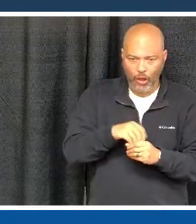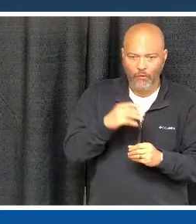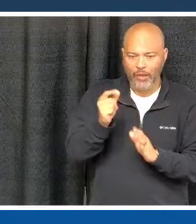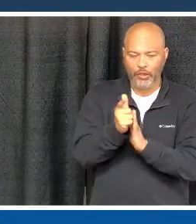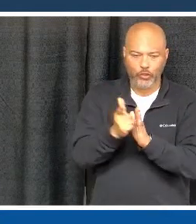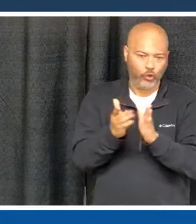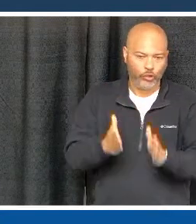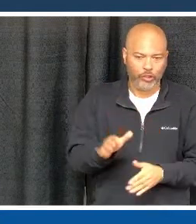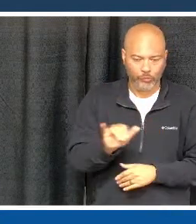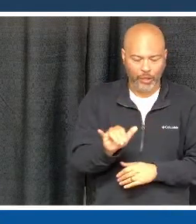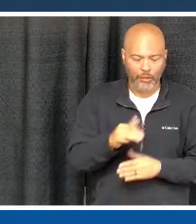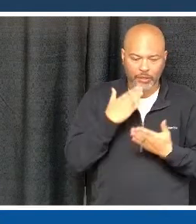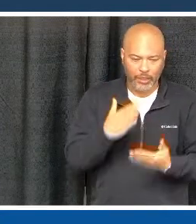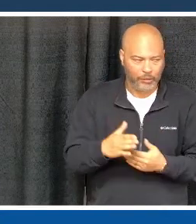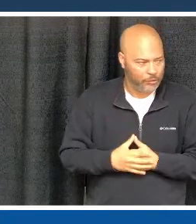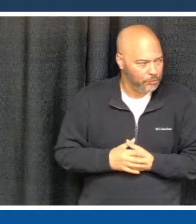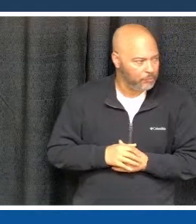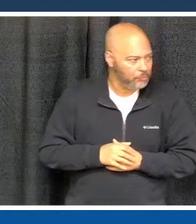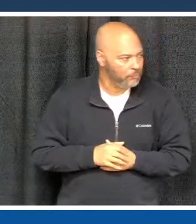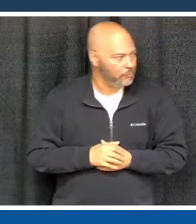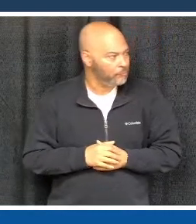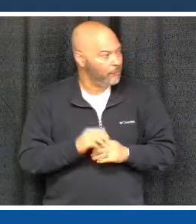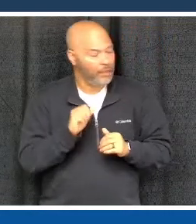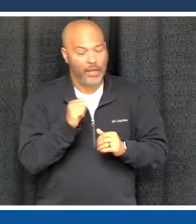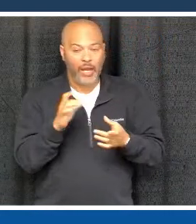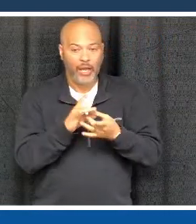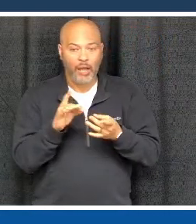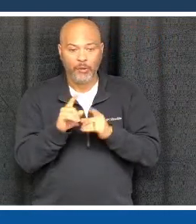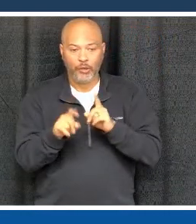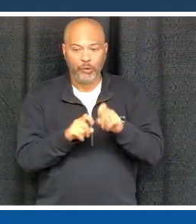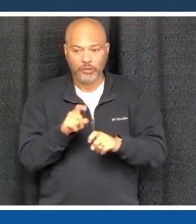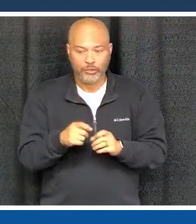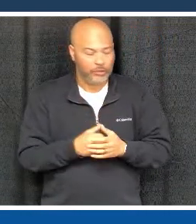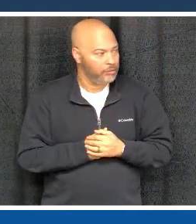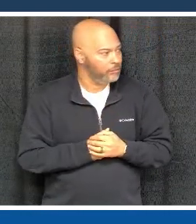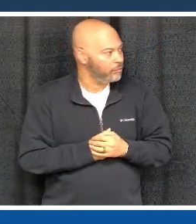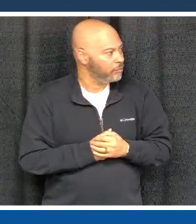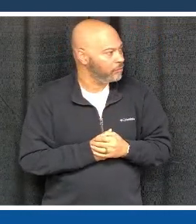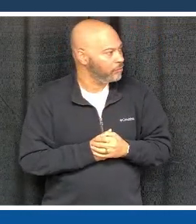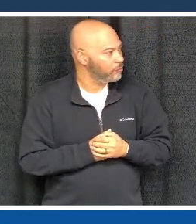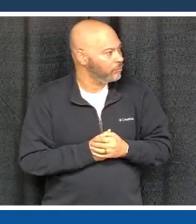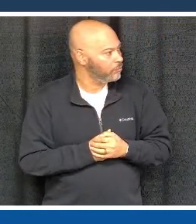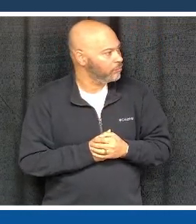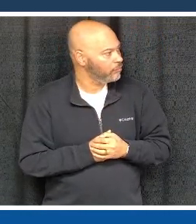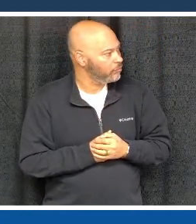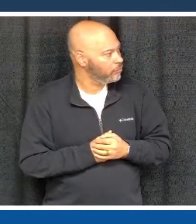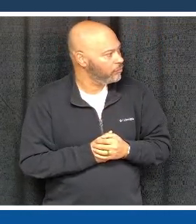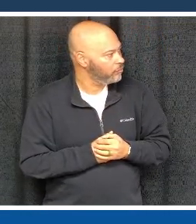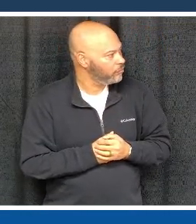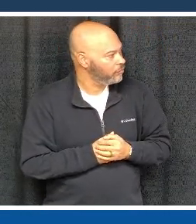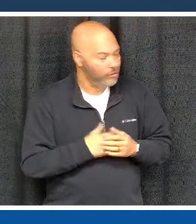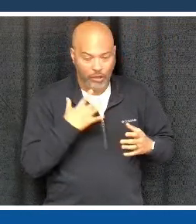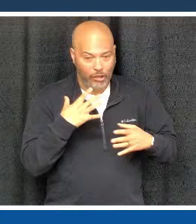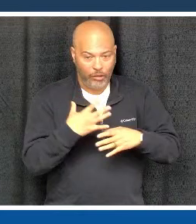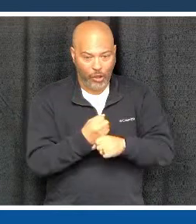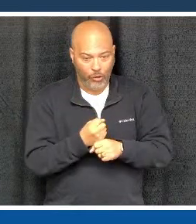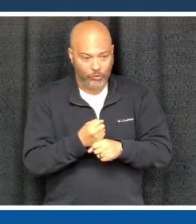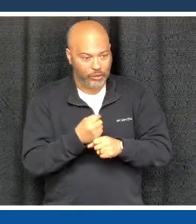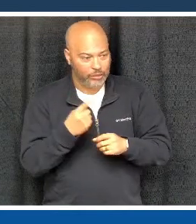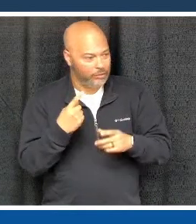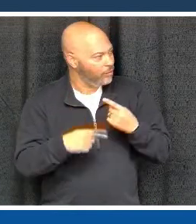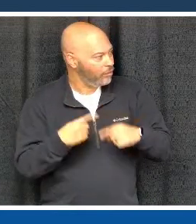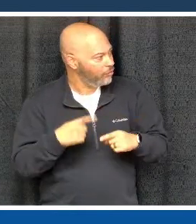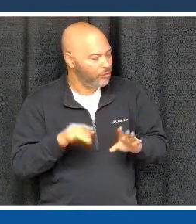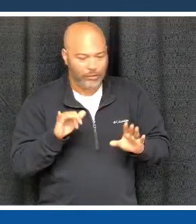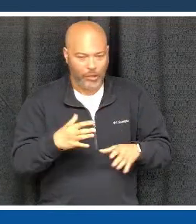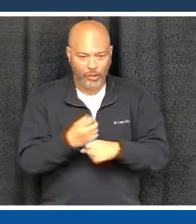Baker. Thank you. Okay, any other comment or question? Closing arguments, Mr. Chairman? That